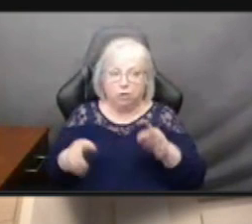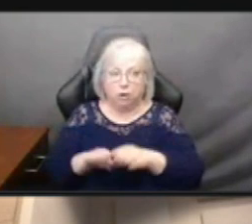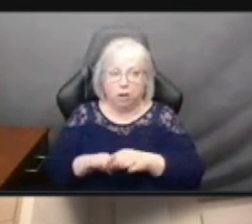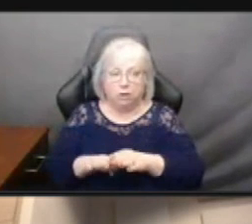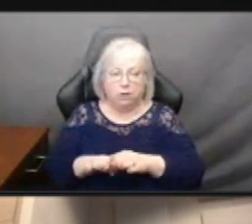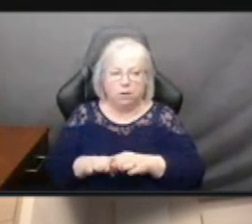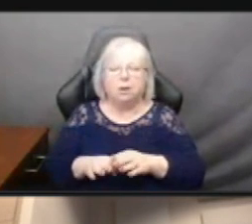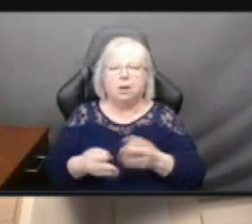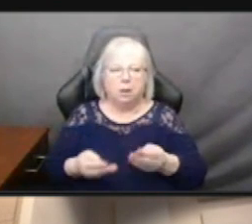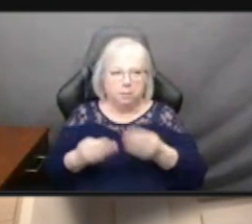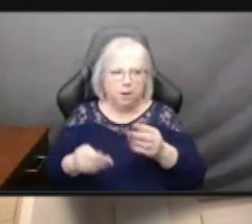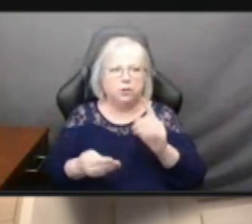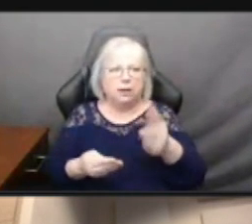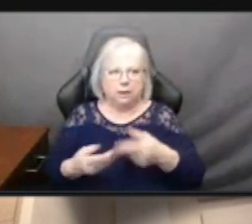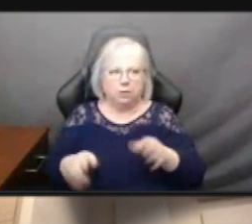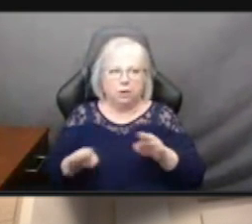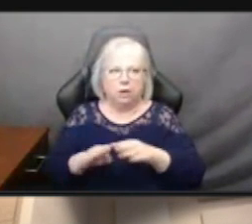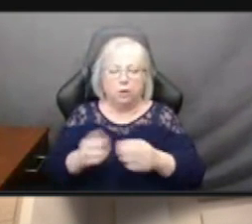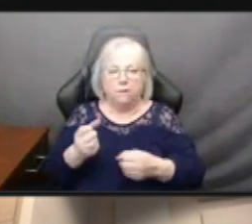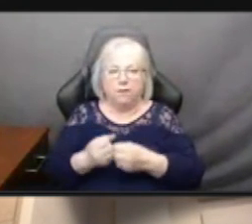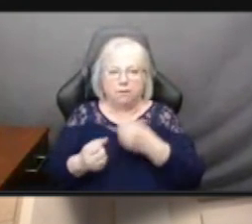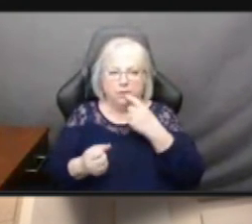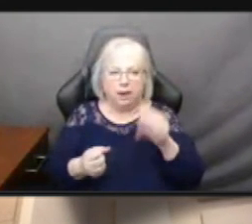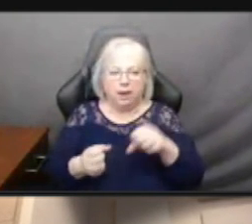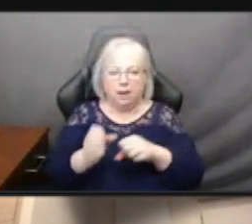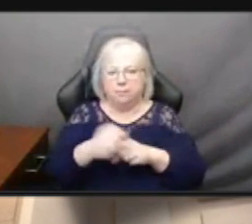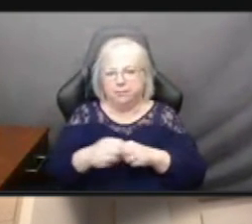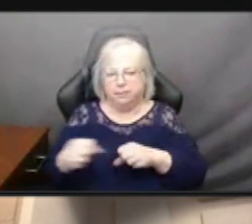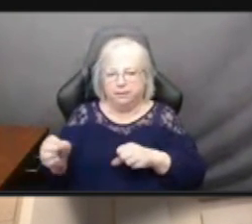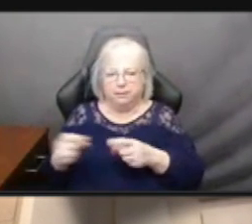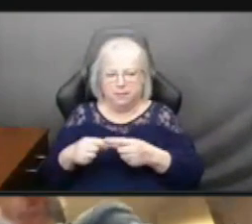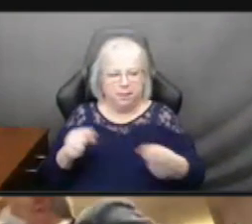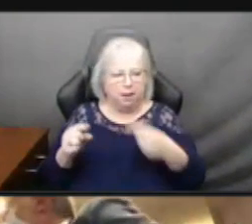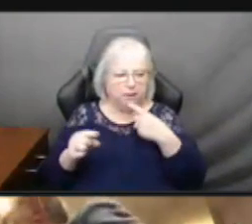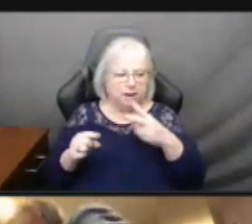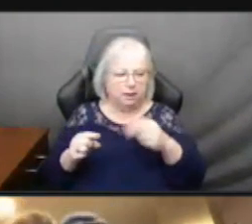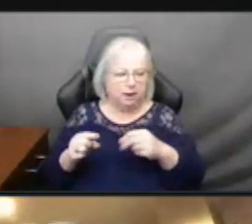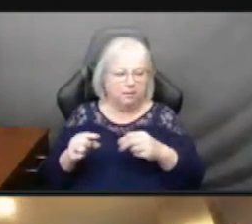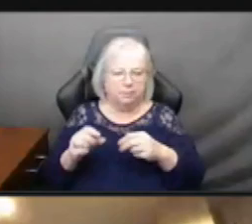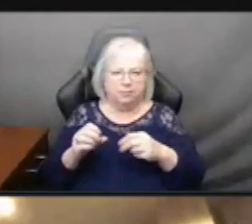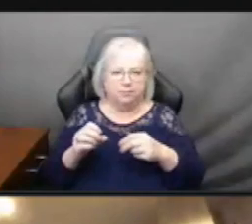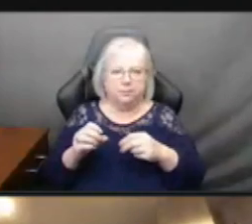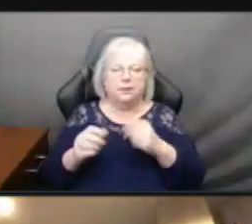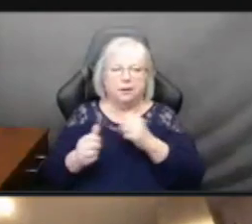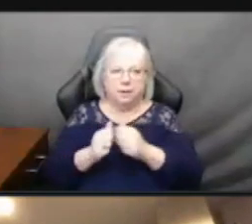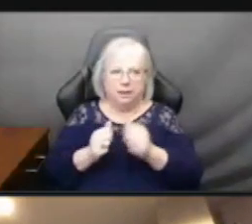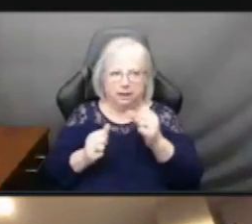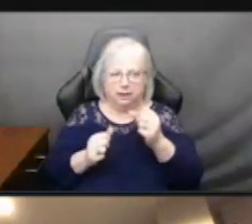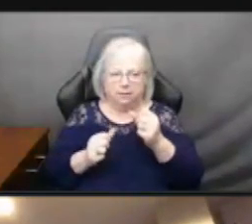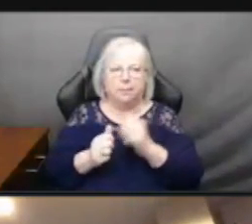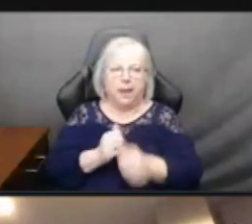There's a motion second for adjournment. All those in favor, please say aye. Aye. Opposed, please say nay. Ayes have it.